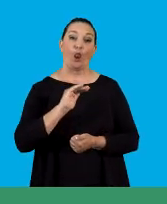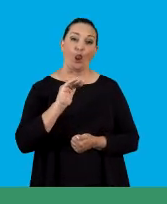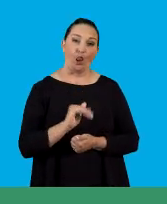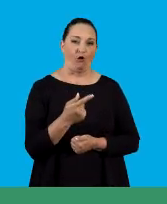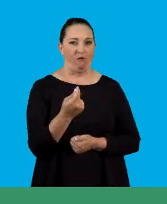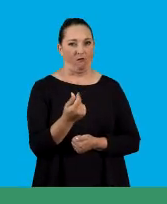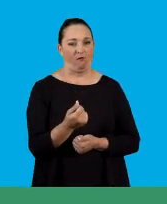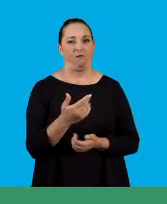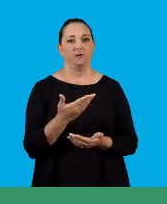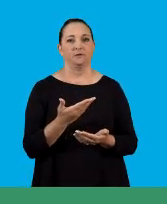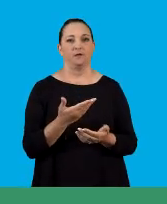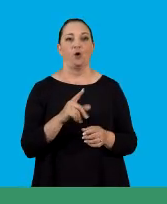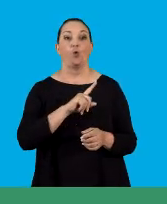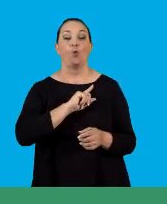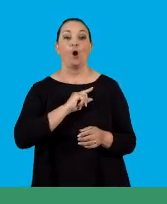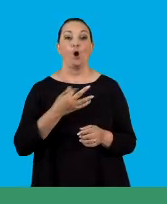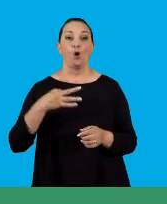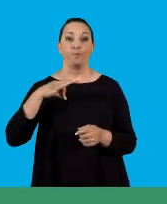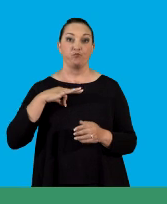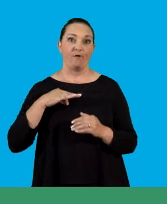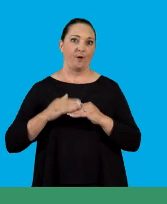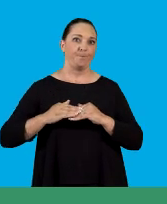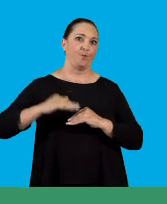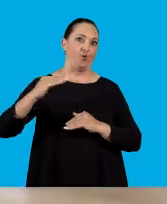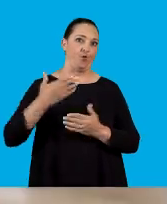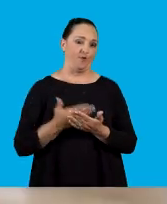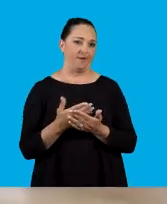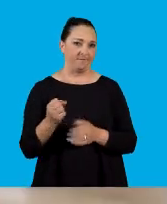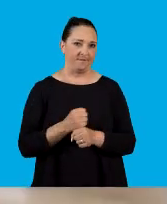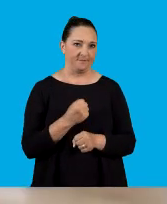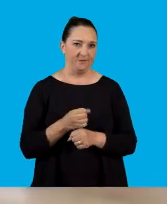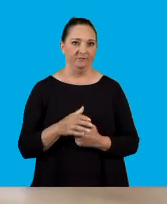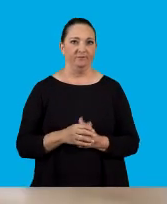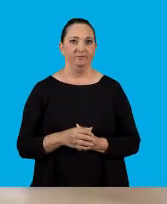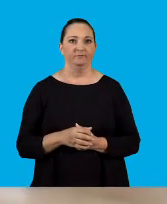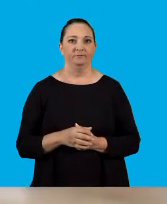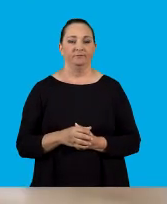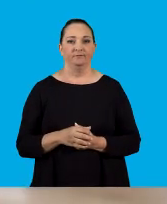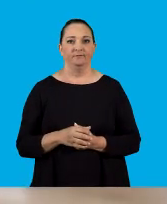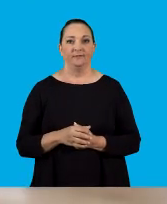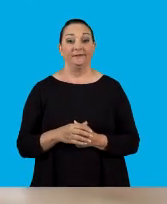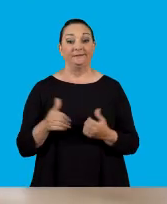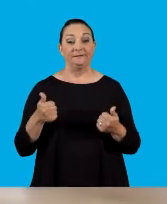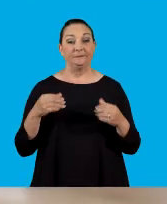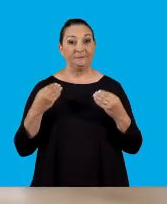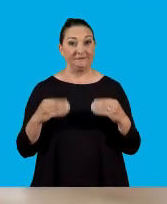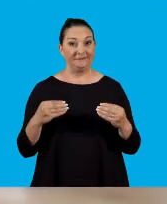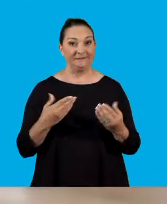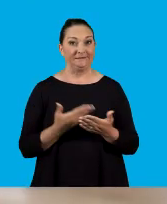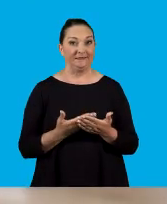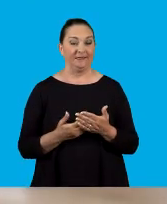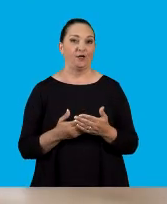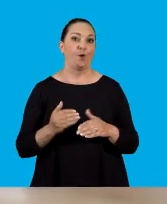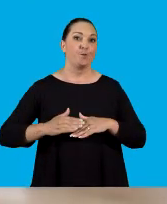lowest possible cost to allow for profit maximization, meaning for the business to have more and more profit. And then